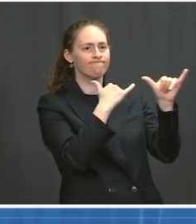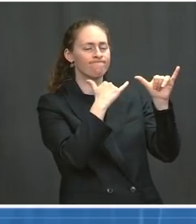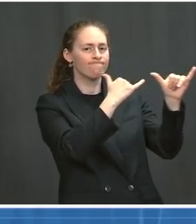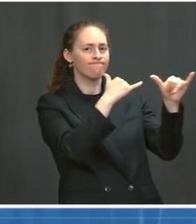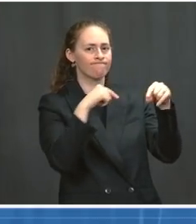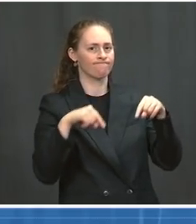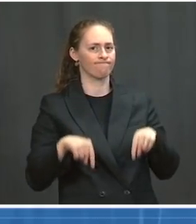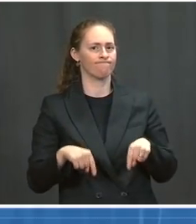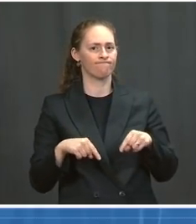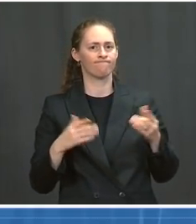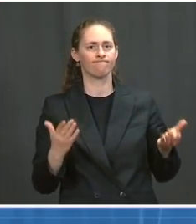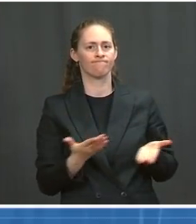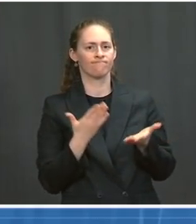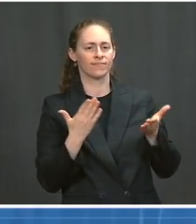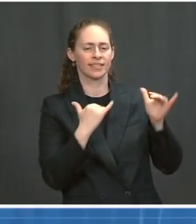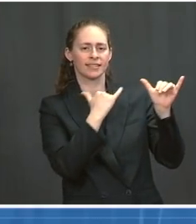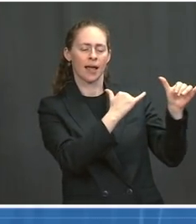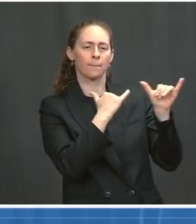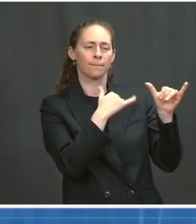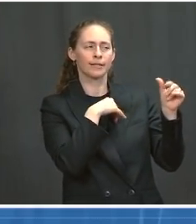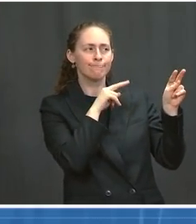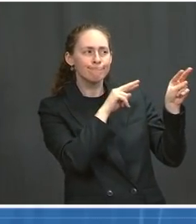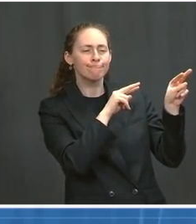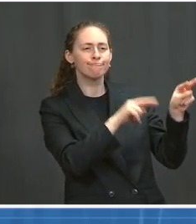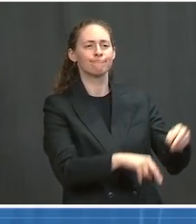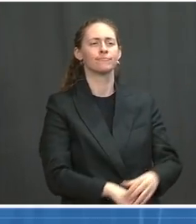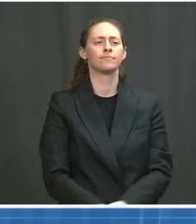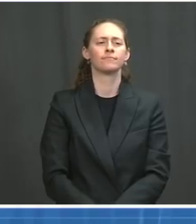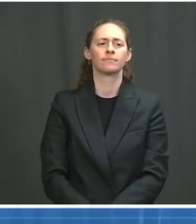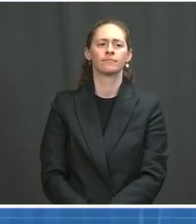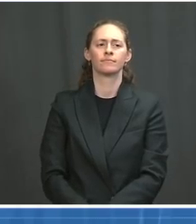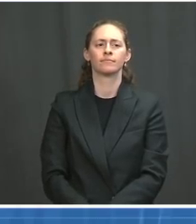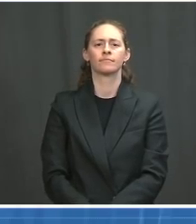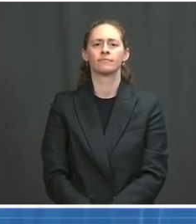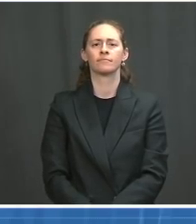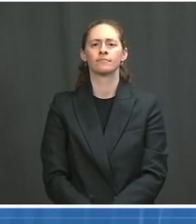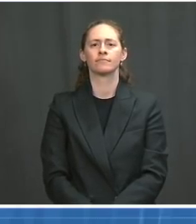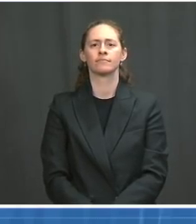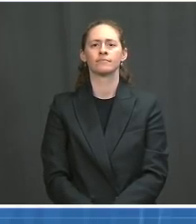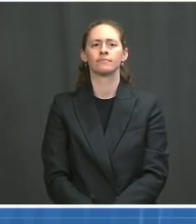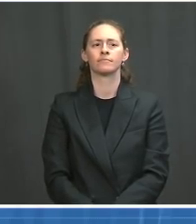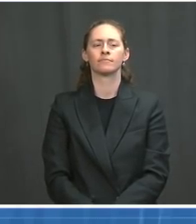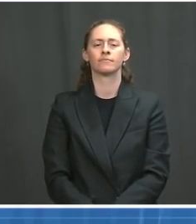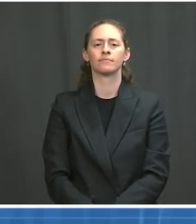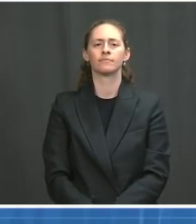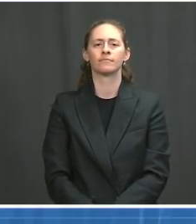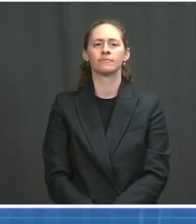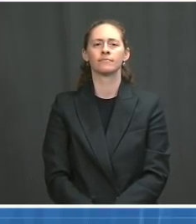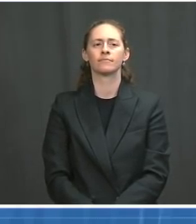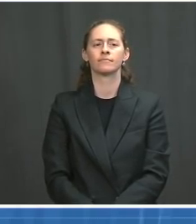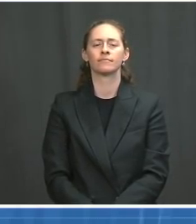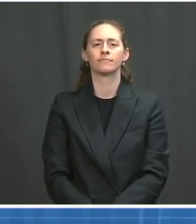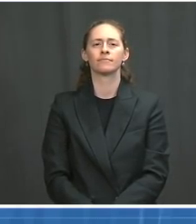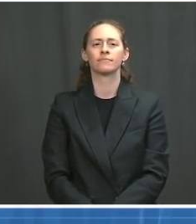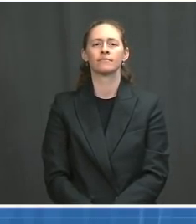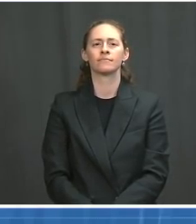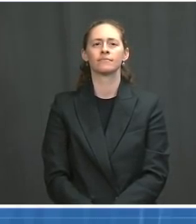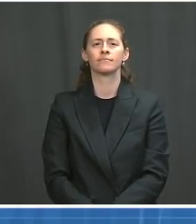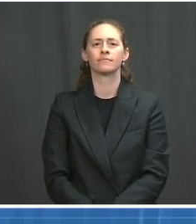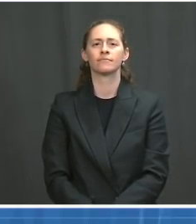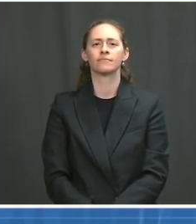of the slide of every type of infection. Infection in general, everything over